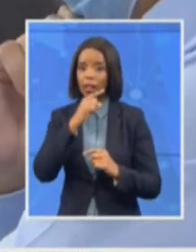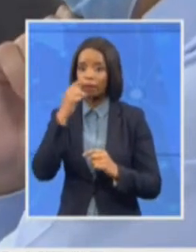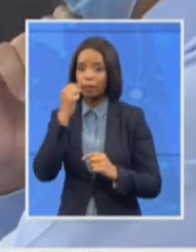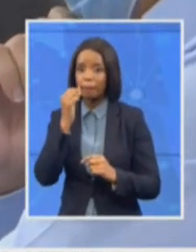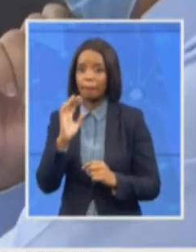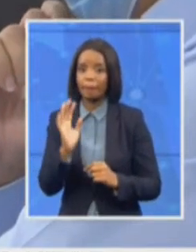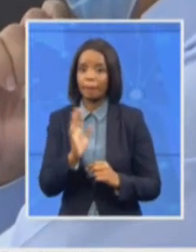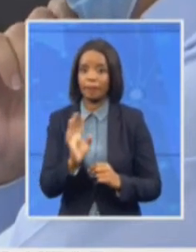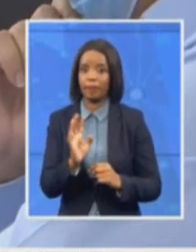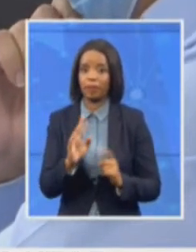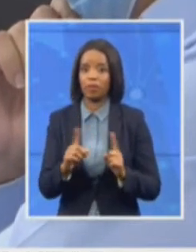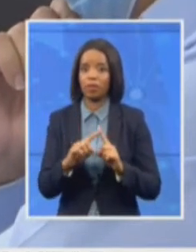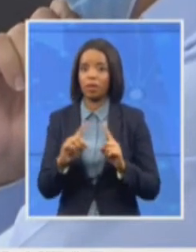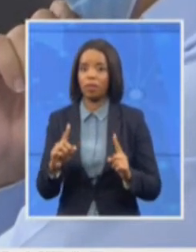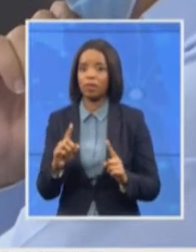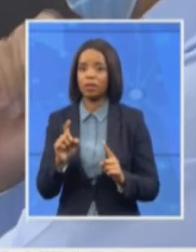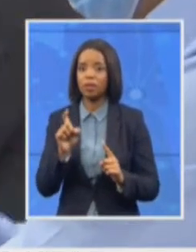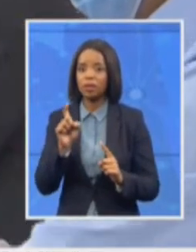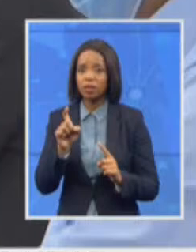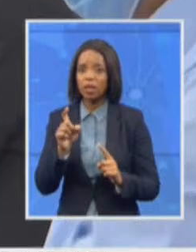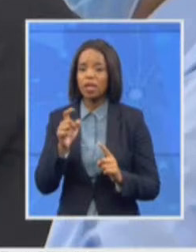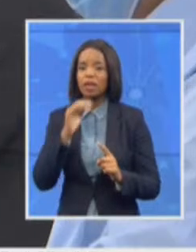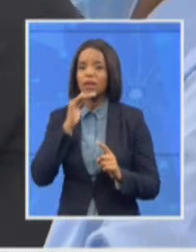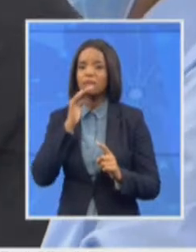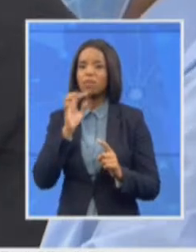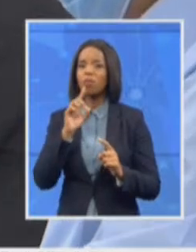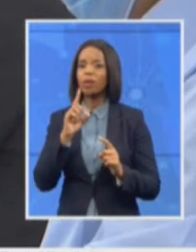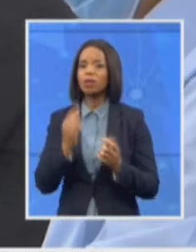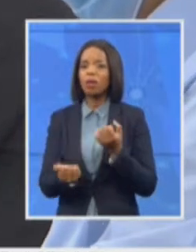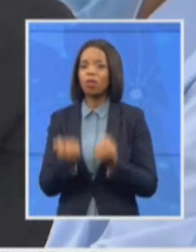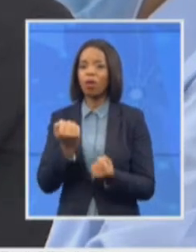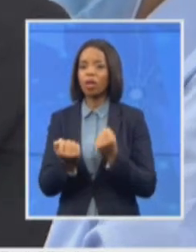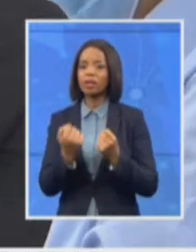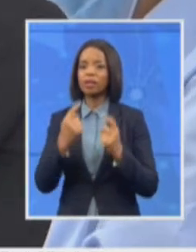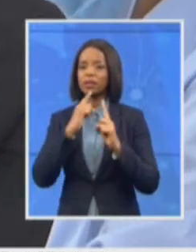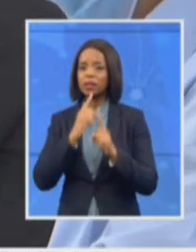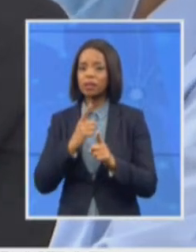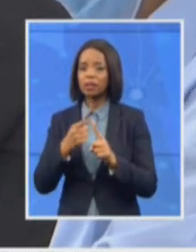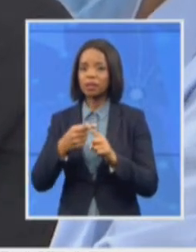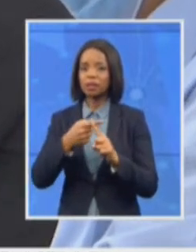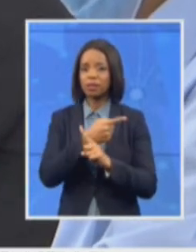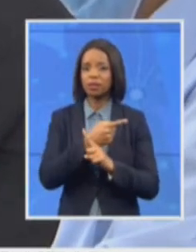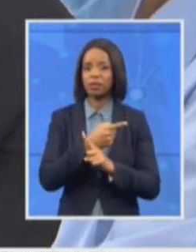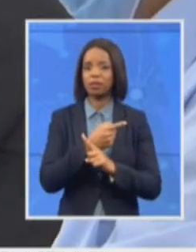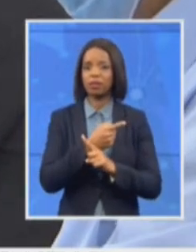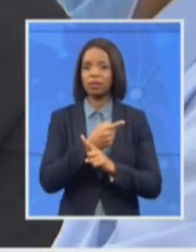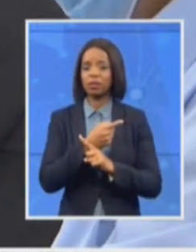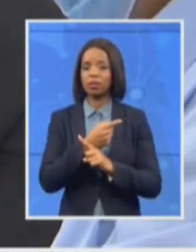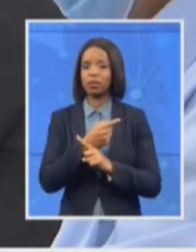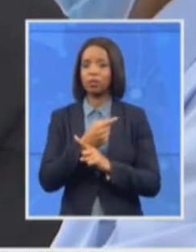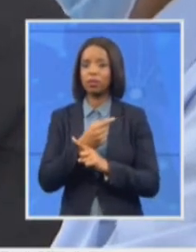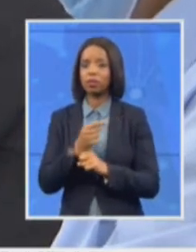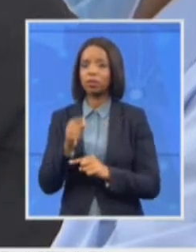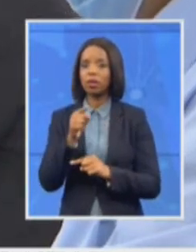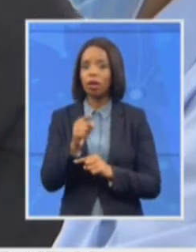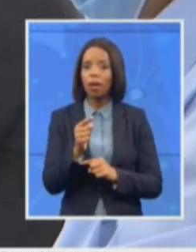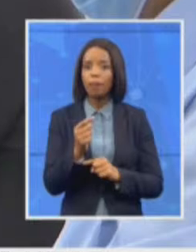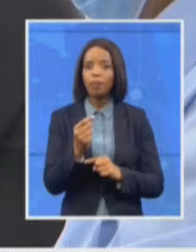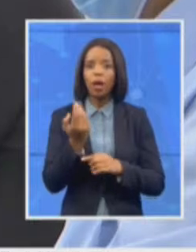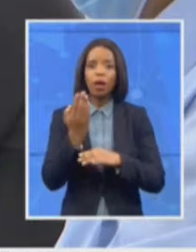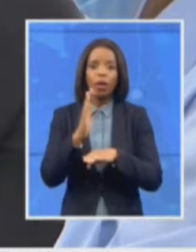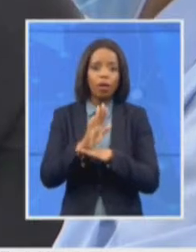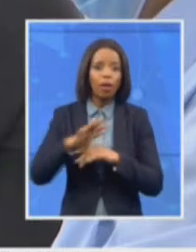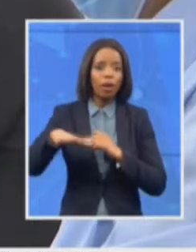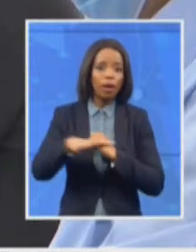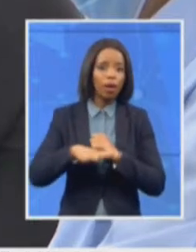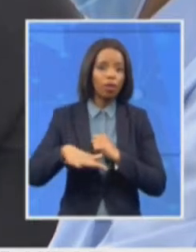court. Charge 2, failure to prevent the broadcasting, airing, publishing of an interdicted story. You failed